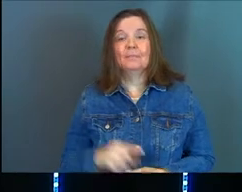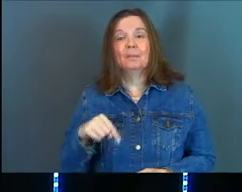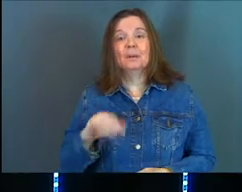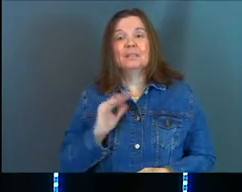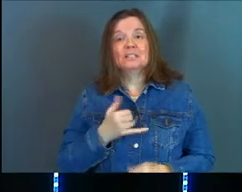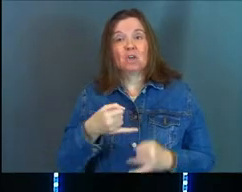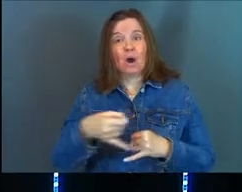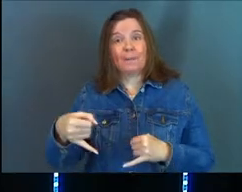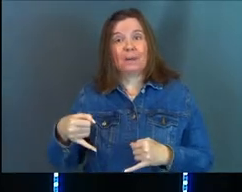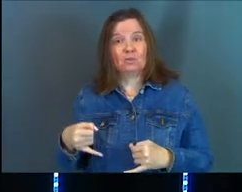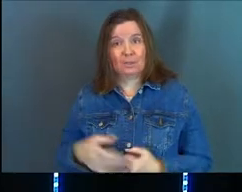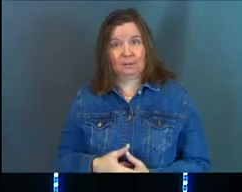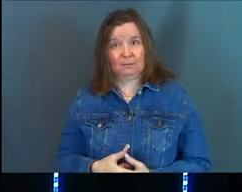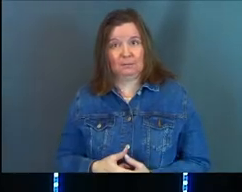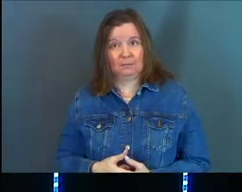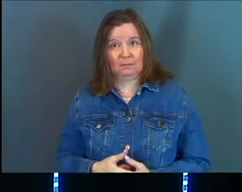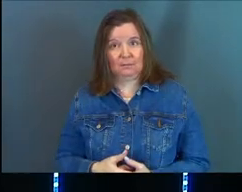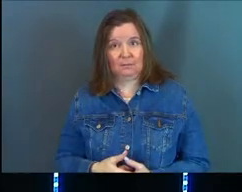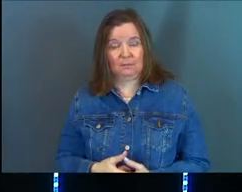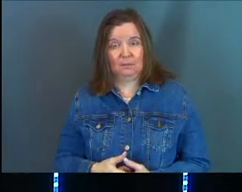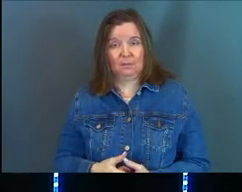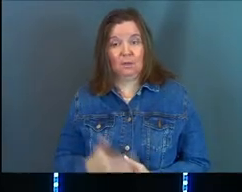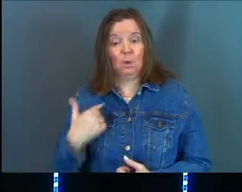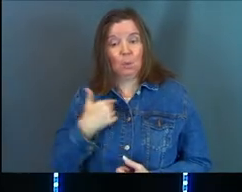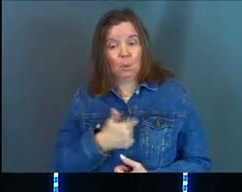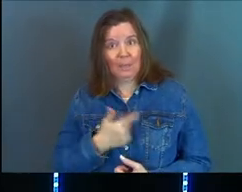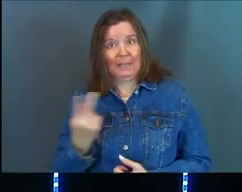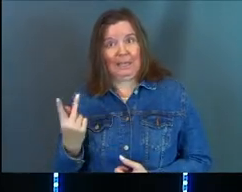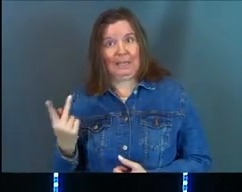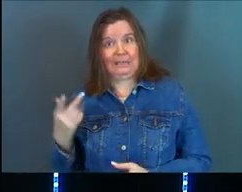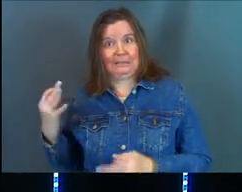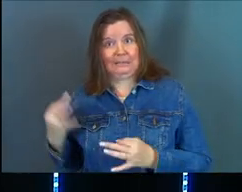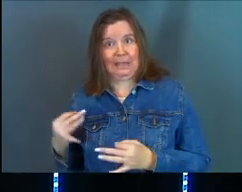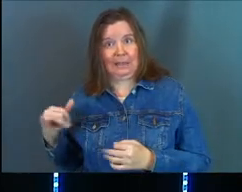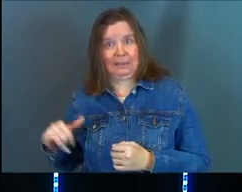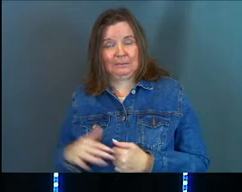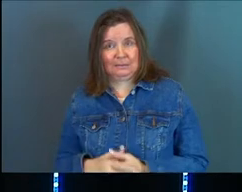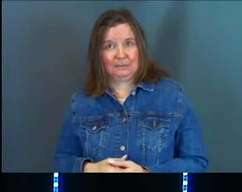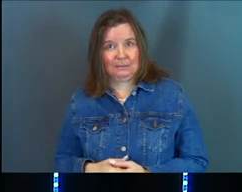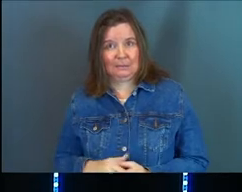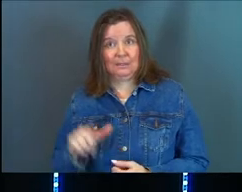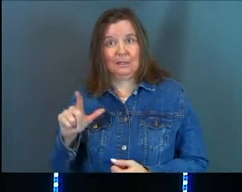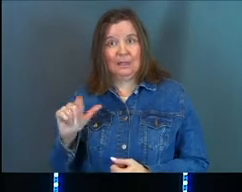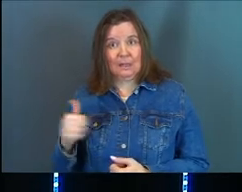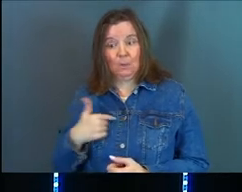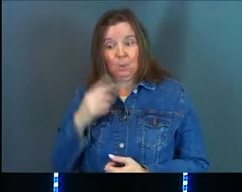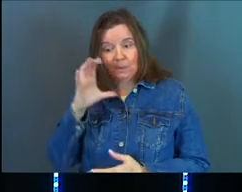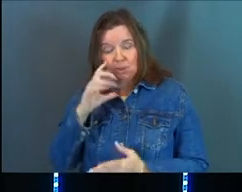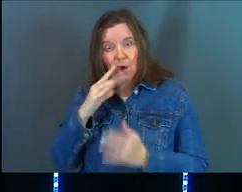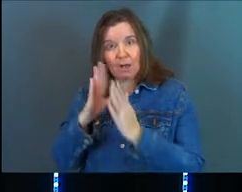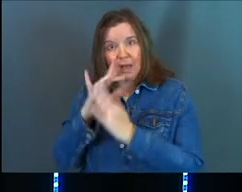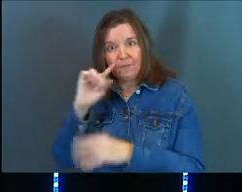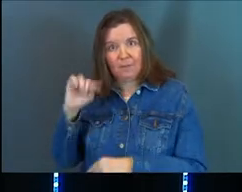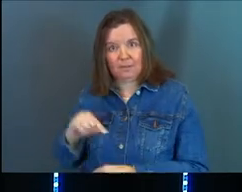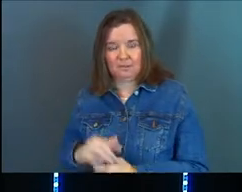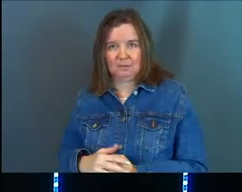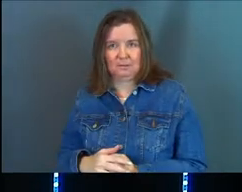But this is our boundary. We decided this. We sought God on